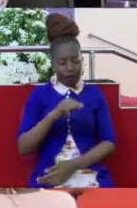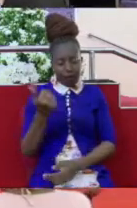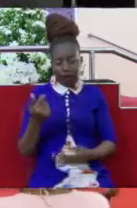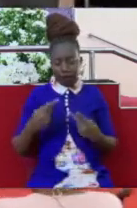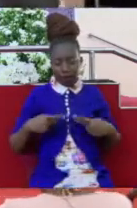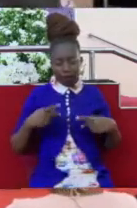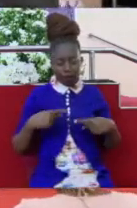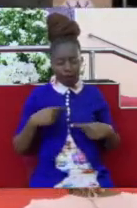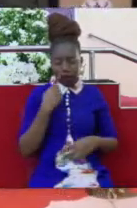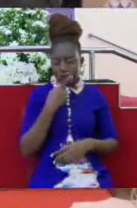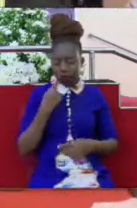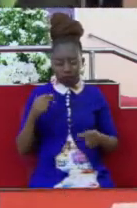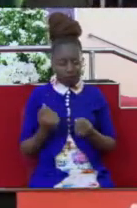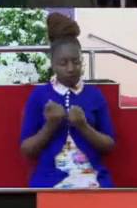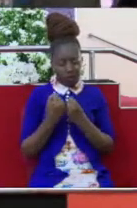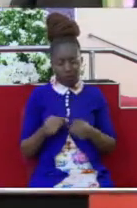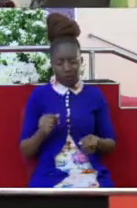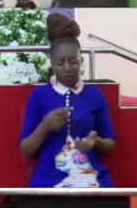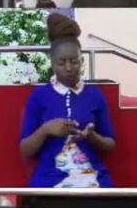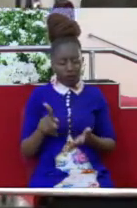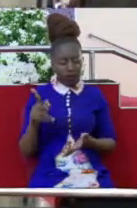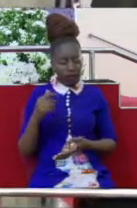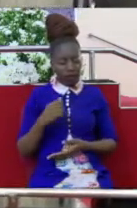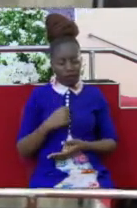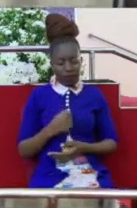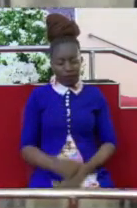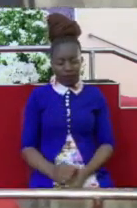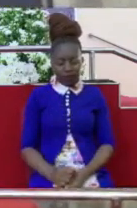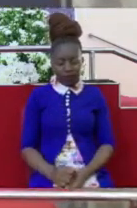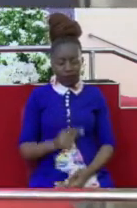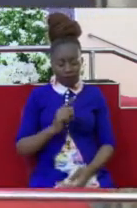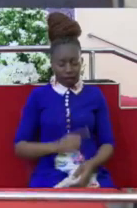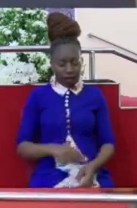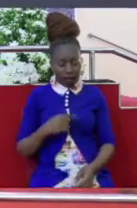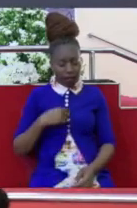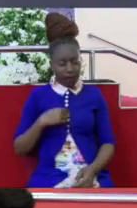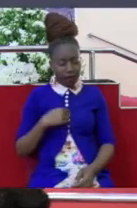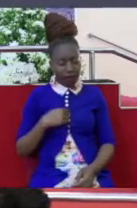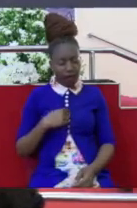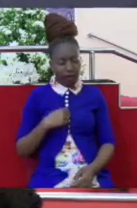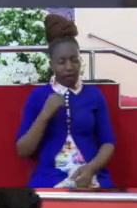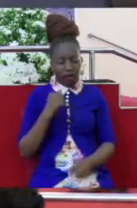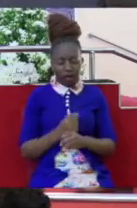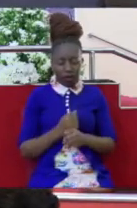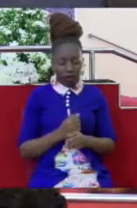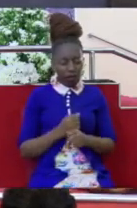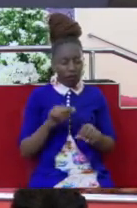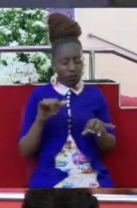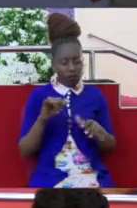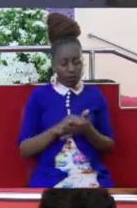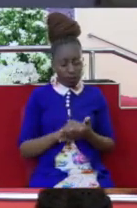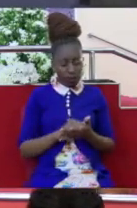And I believe that if I do that, that one day when I get myself in trouble, and